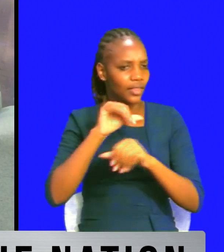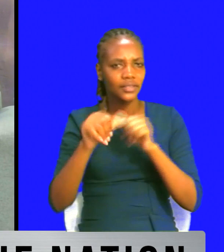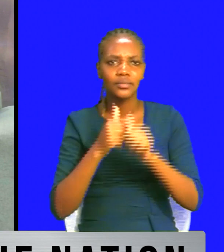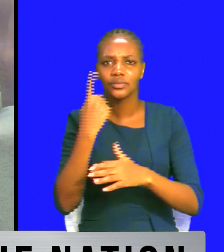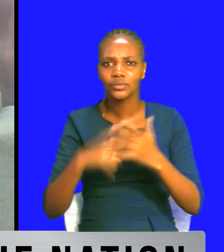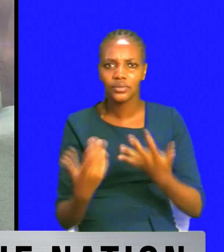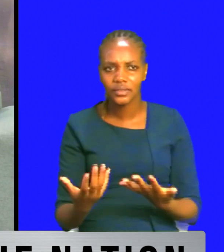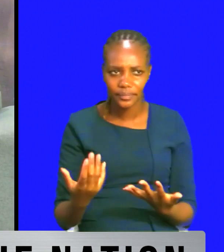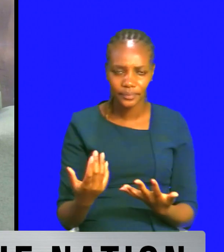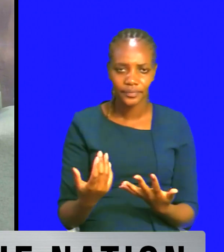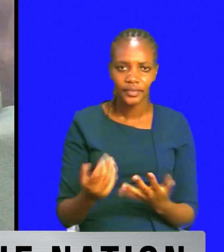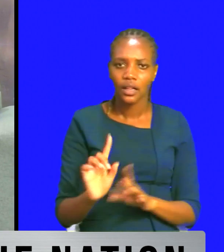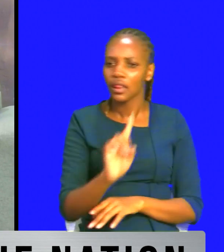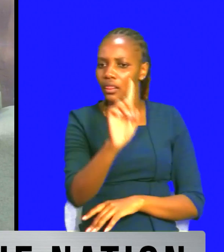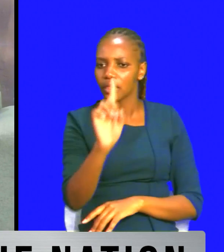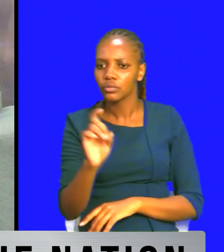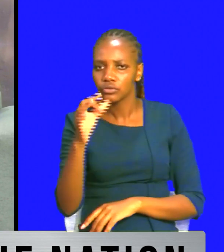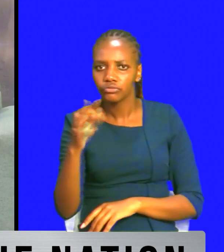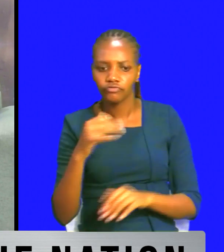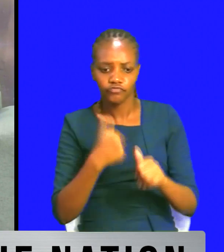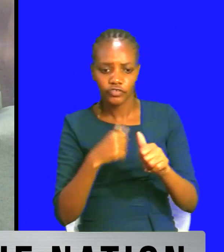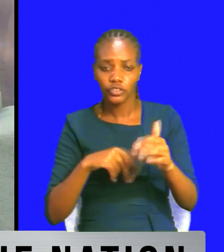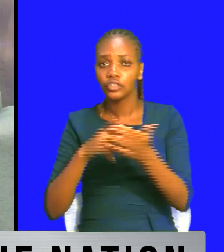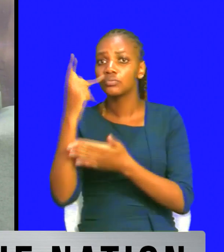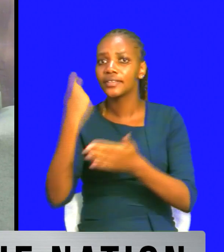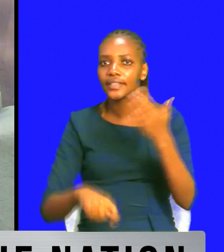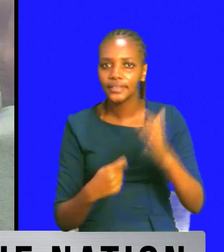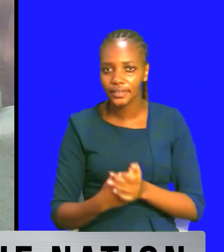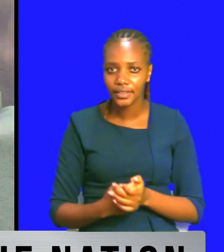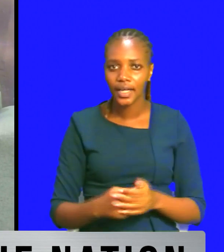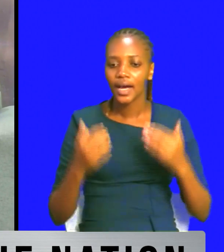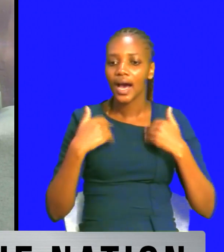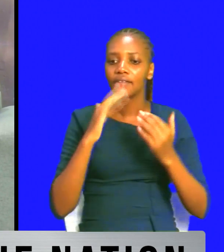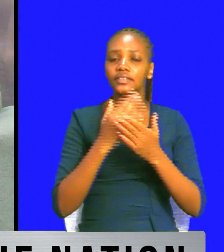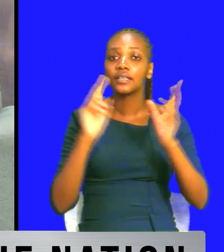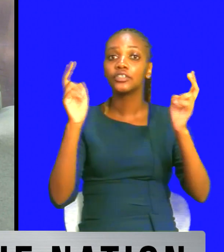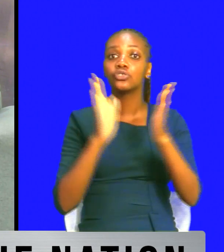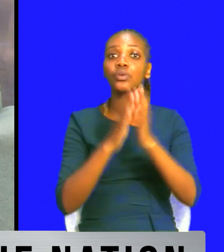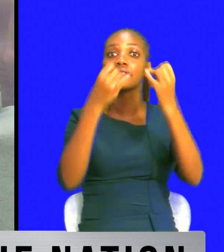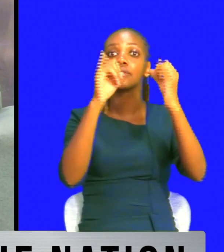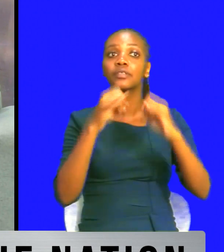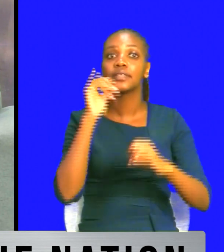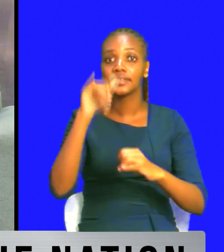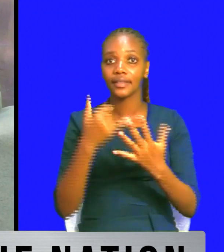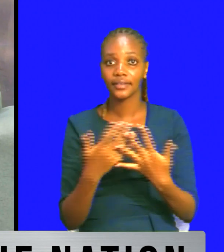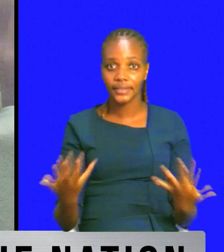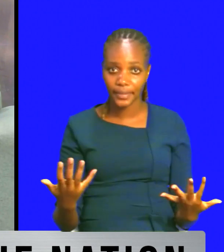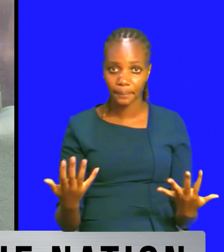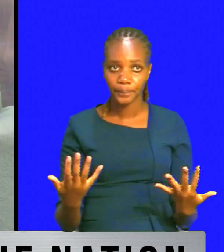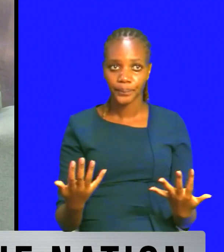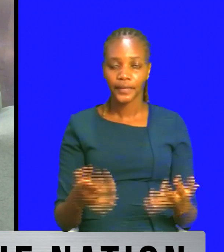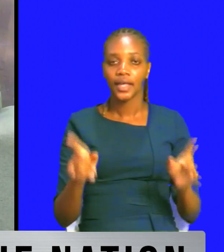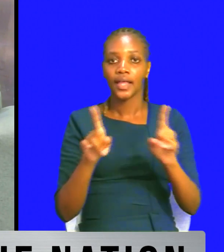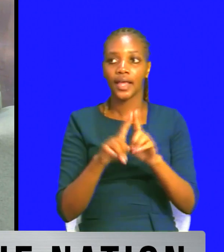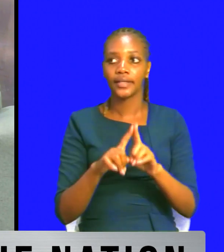was the question of refusing to pay taxes. There's a bit of some issue with implementing that kind of thing. I